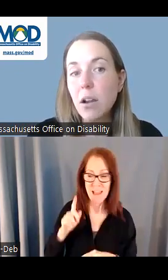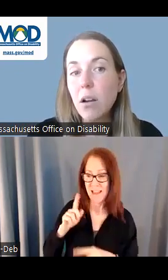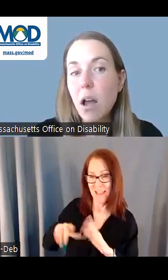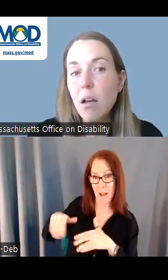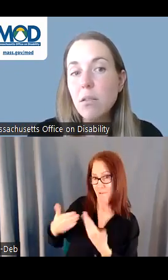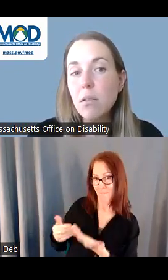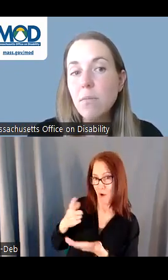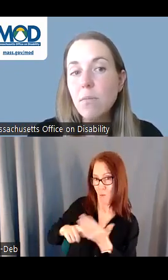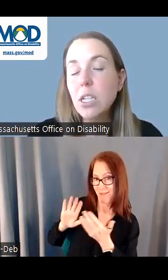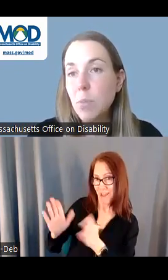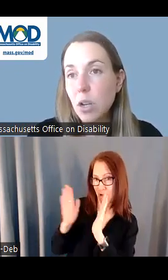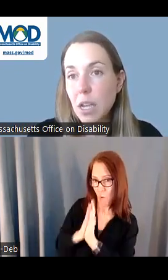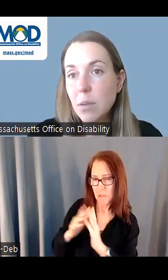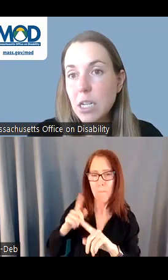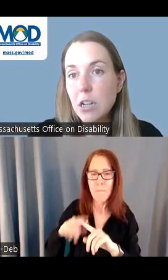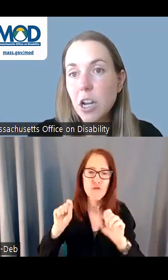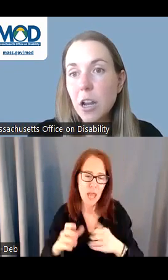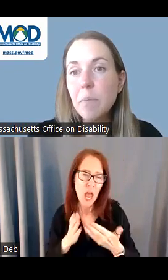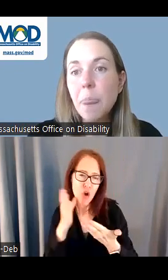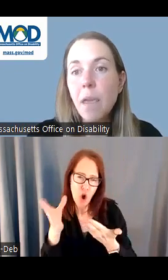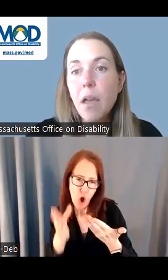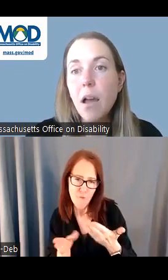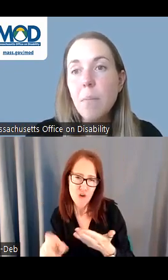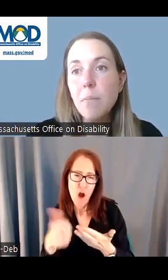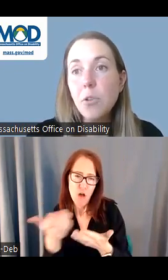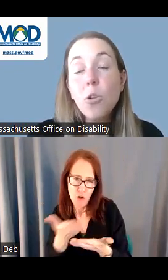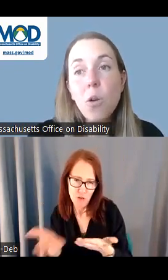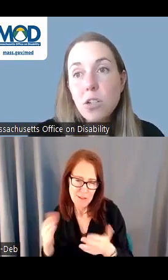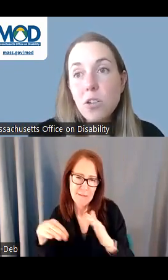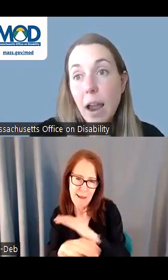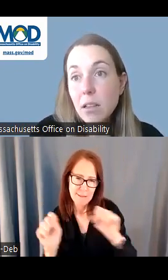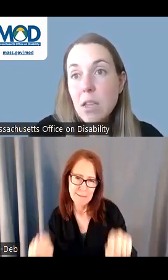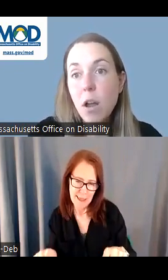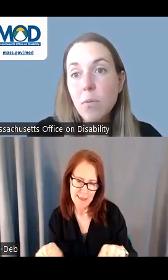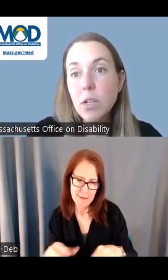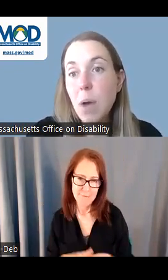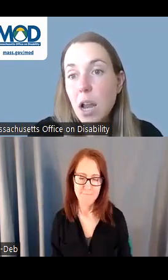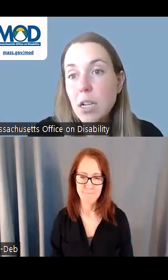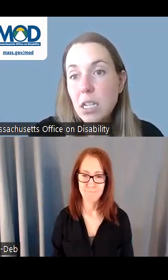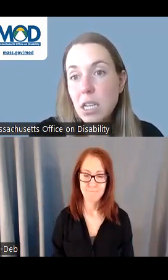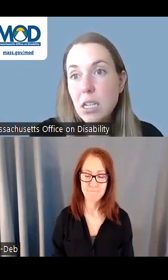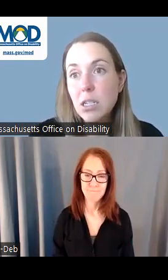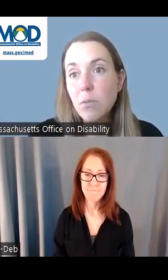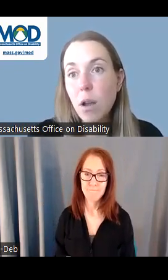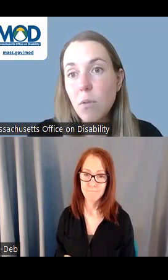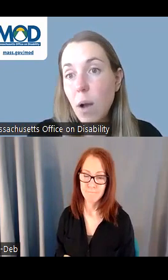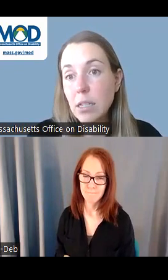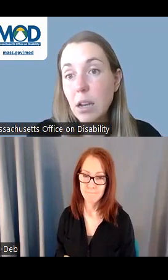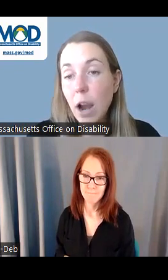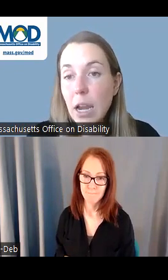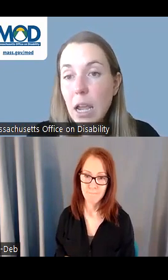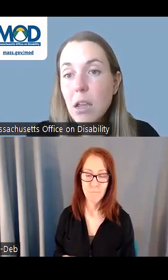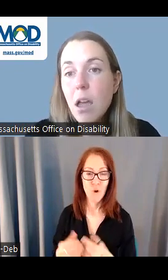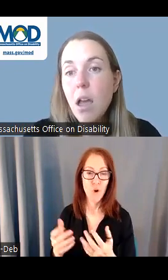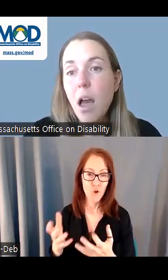despite their disability-based limitation. You're going to finally want to respond to these requests